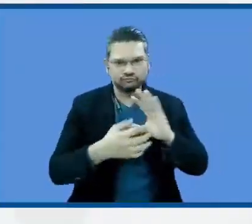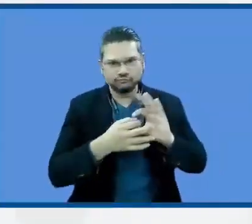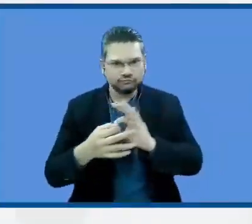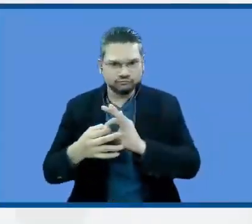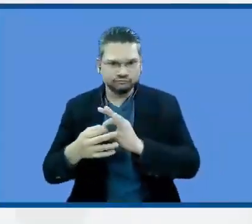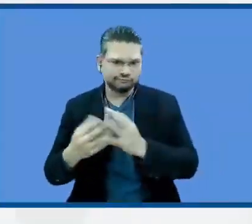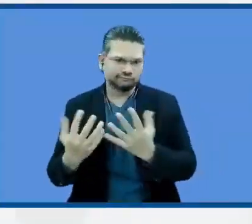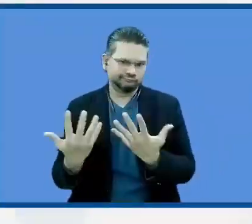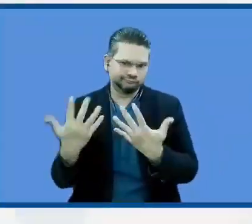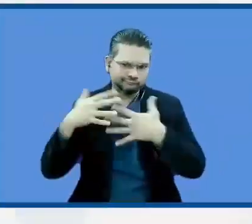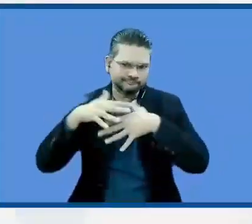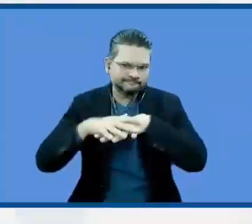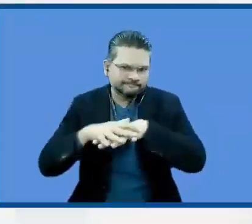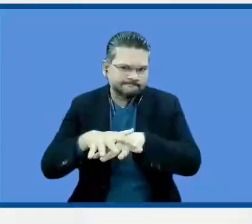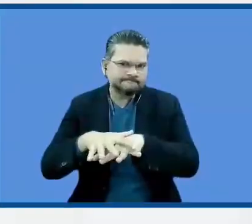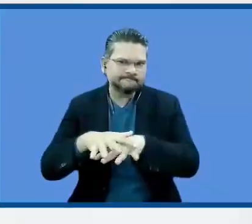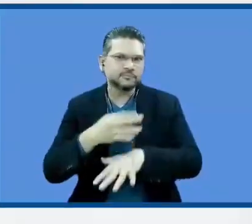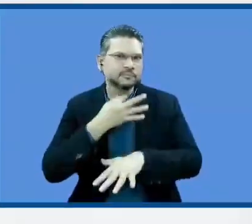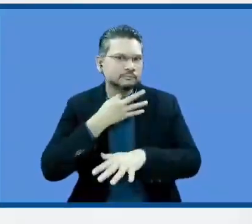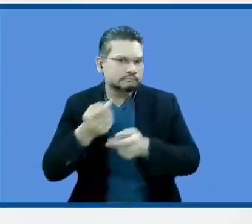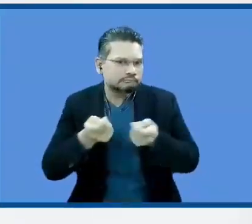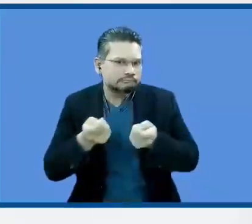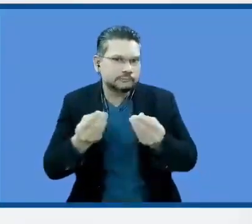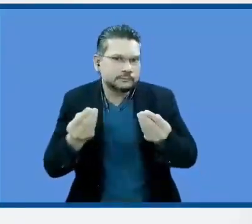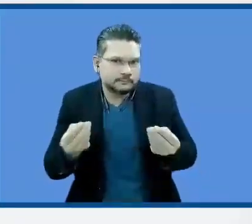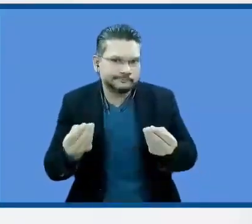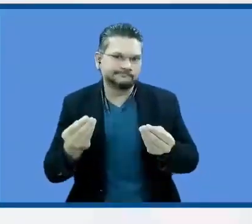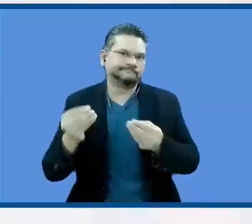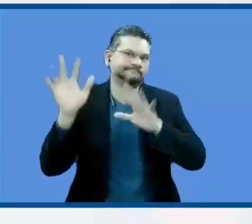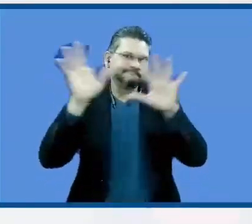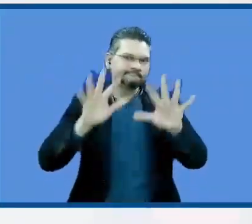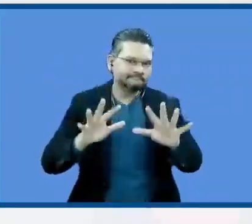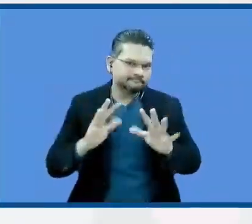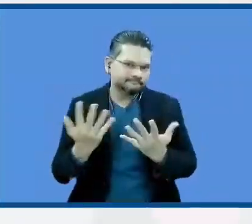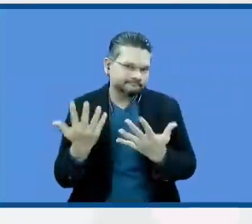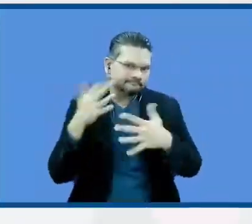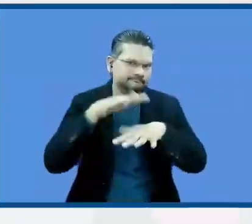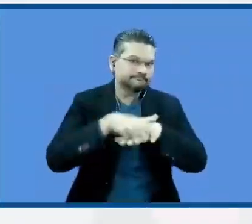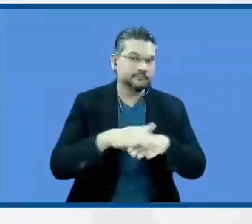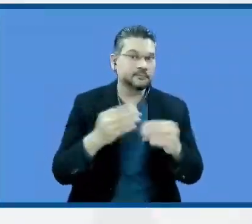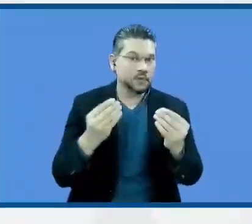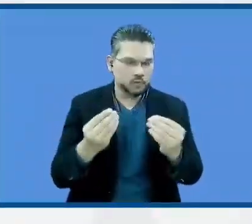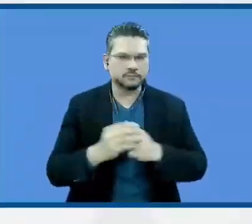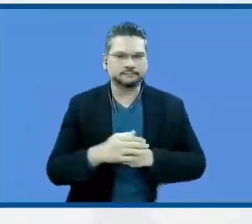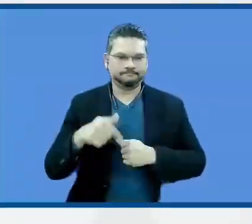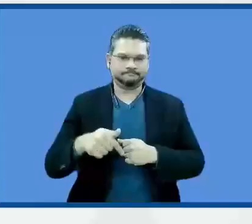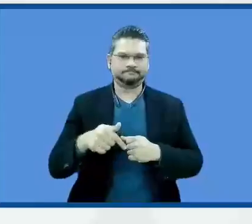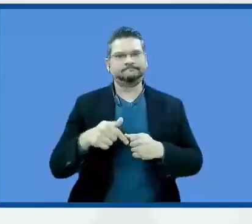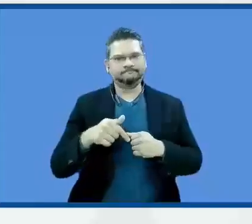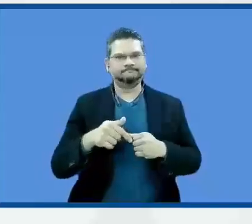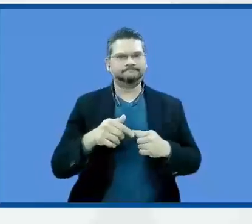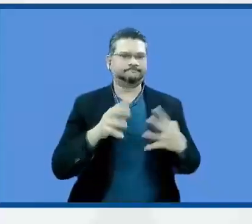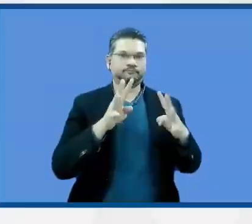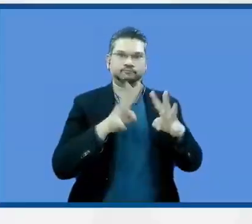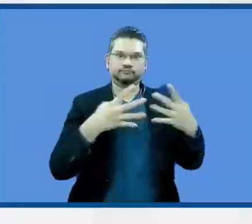Change Adaptation. This is within the framework of the 8th Regional Platform for Disaster Risk